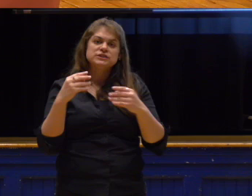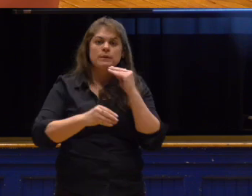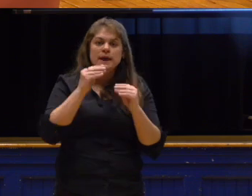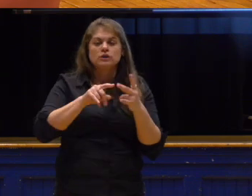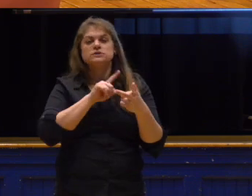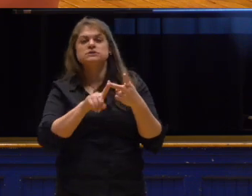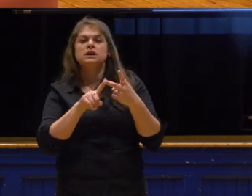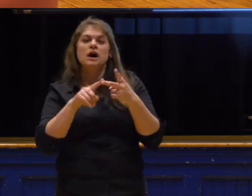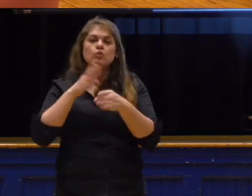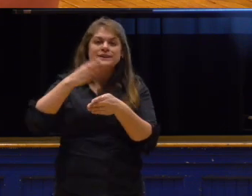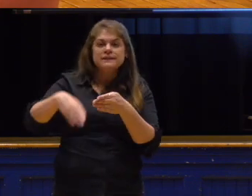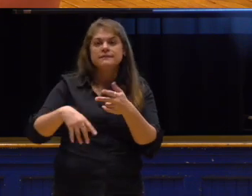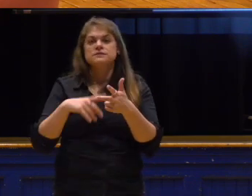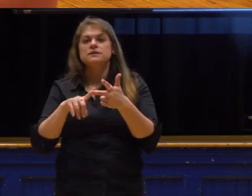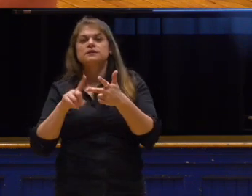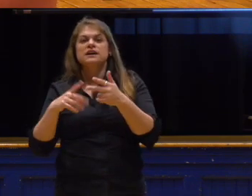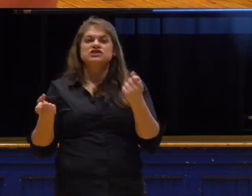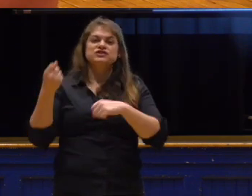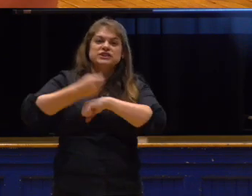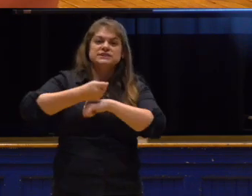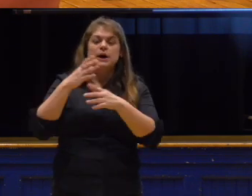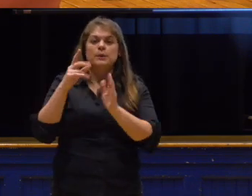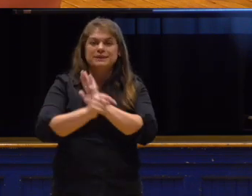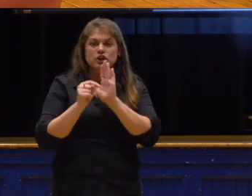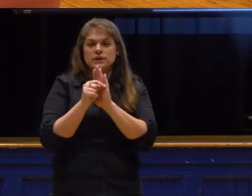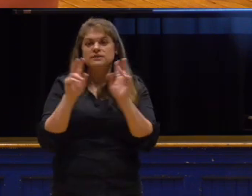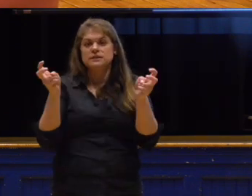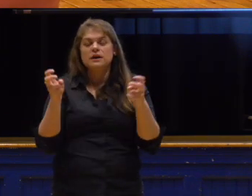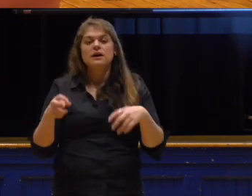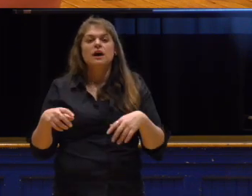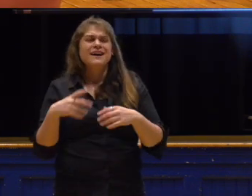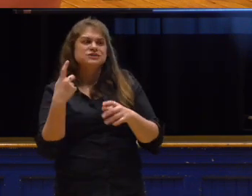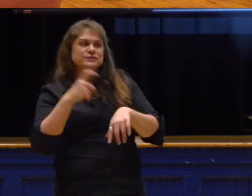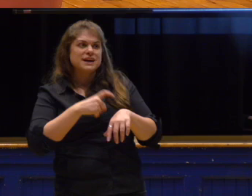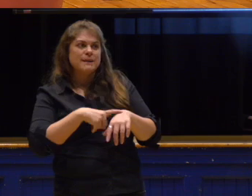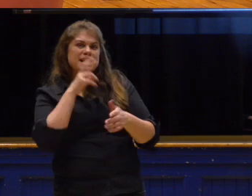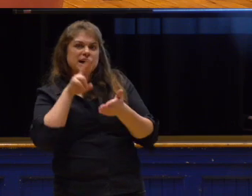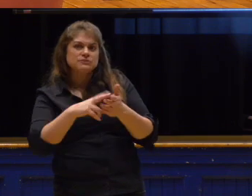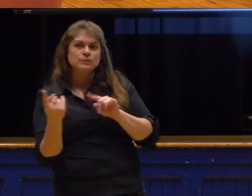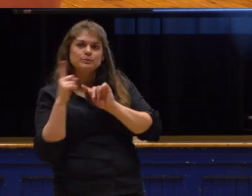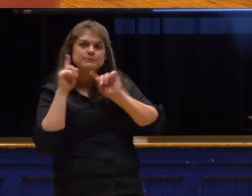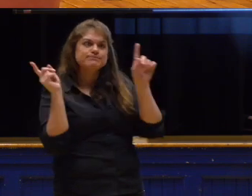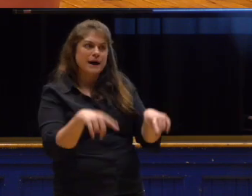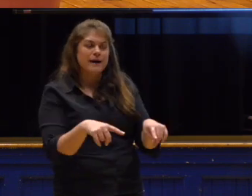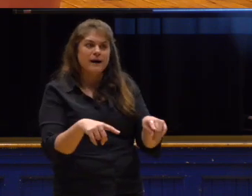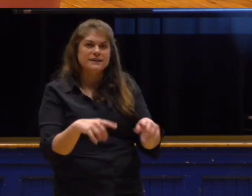repairs, weekends, during shutdown periods? Is there a time frame that the contractor is supposed to respond